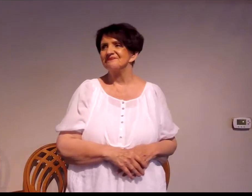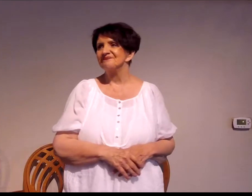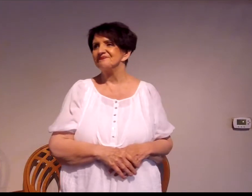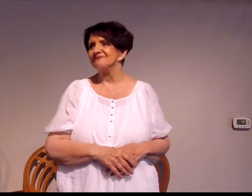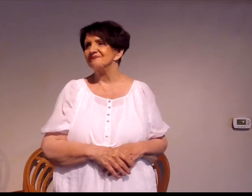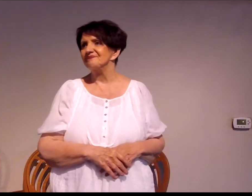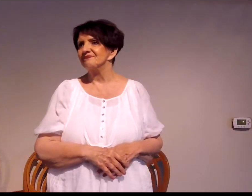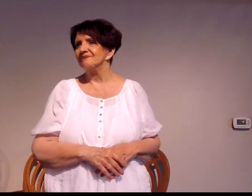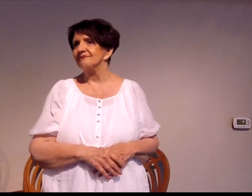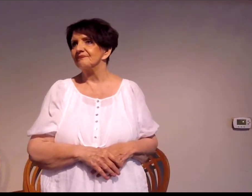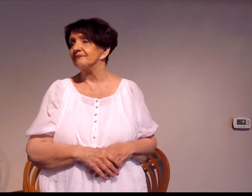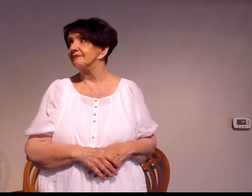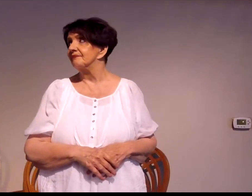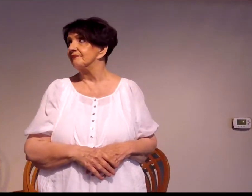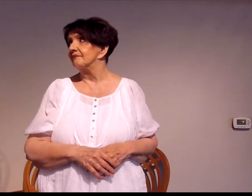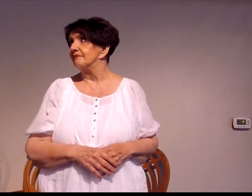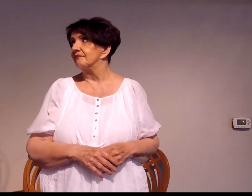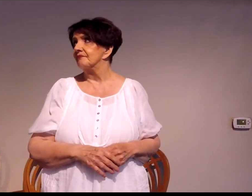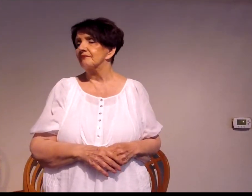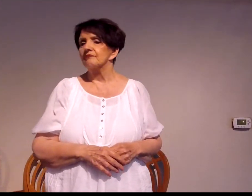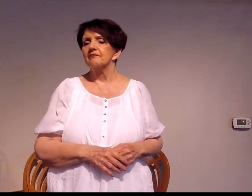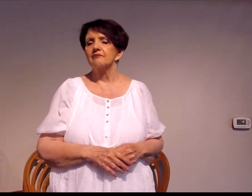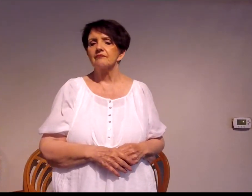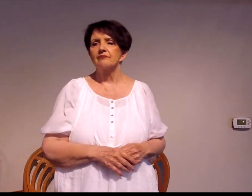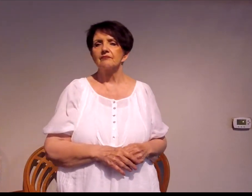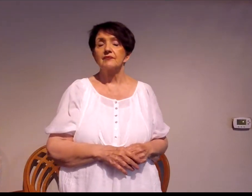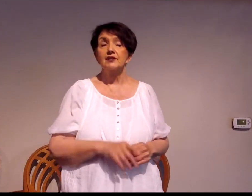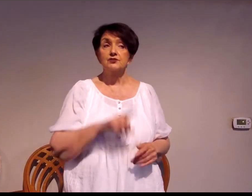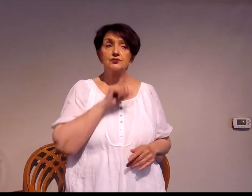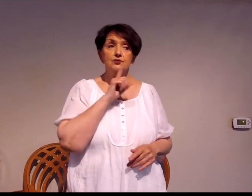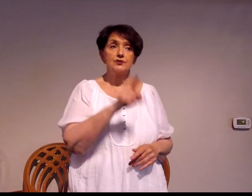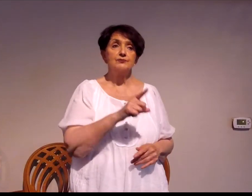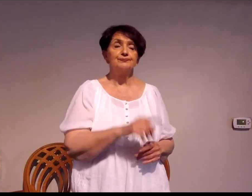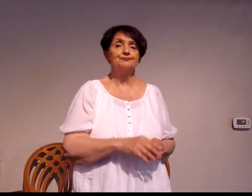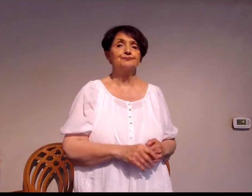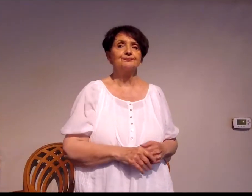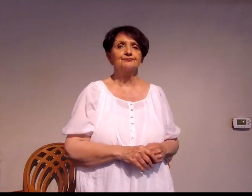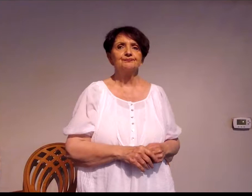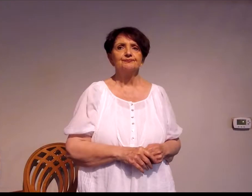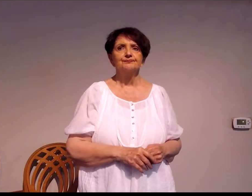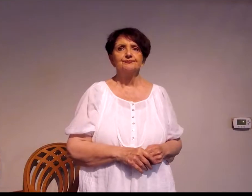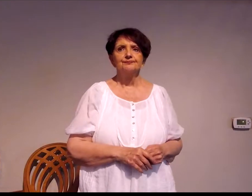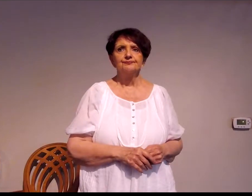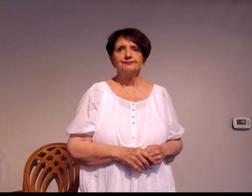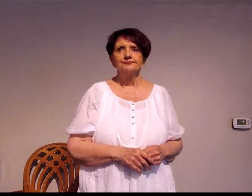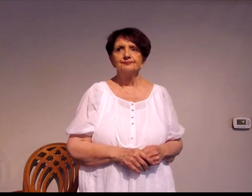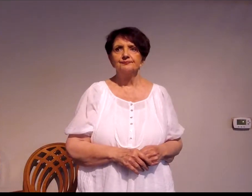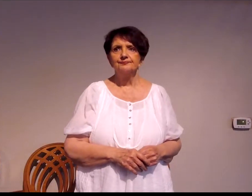I share that because, one, I had to admit, and it's true. So,